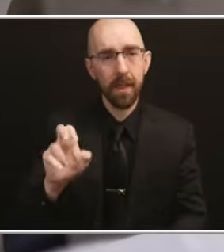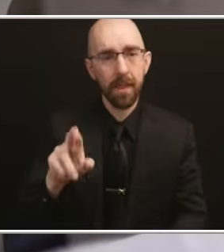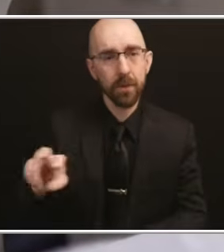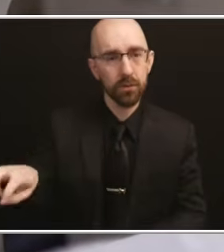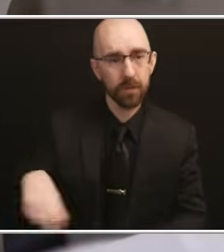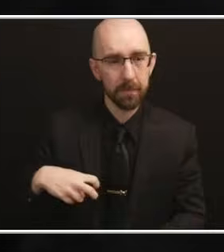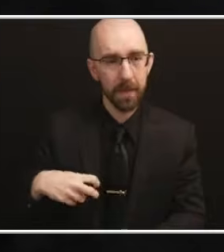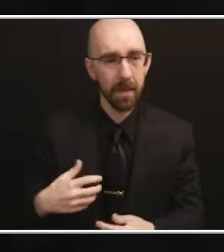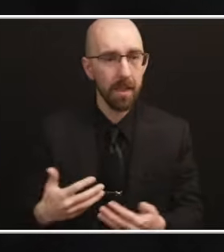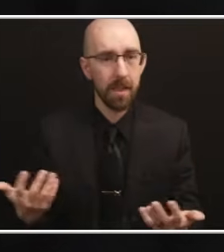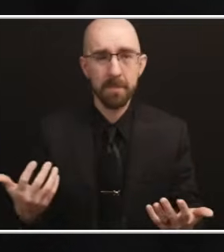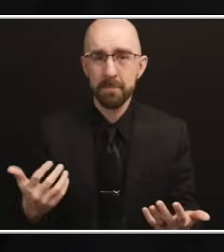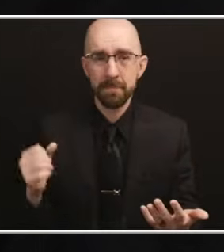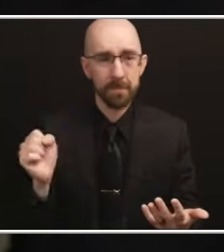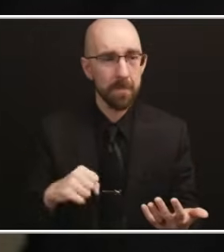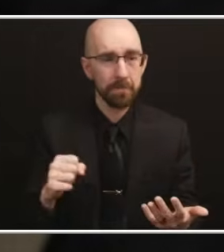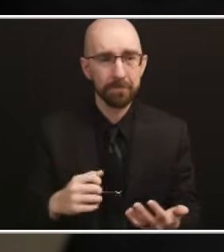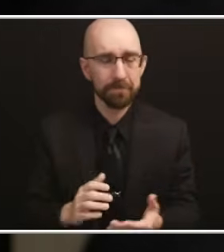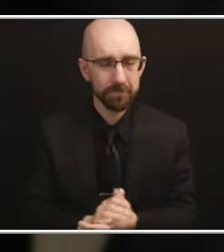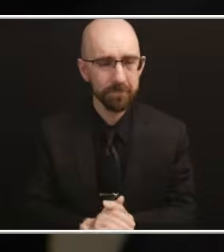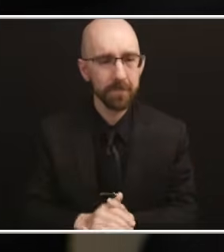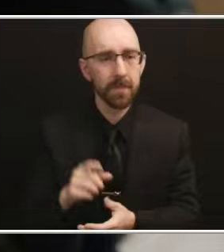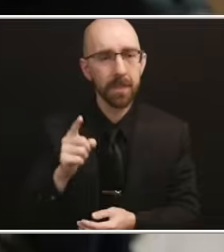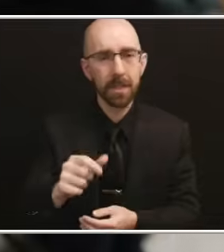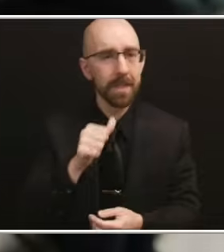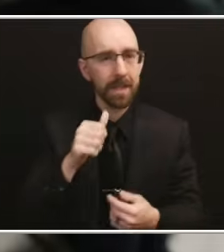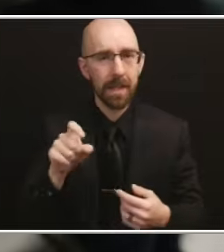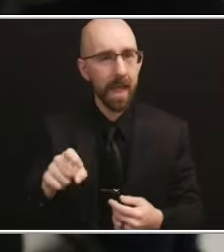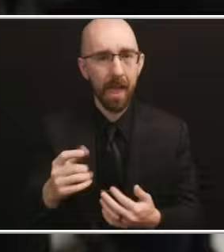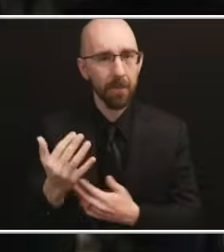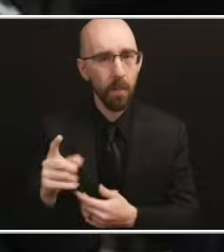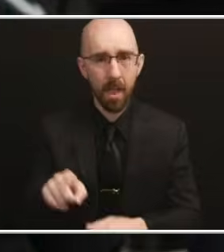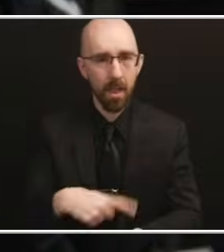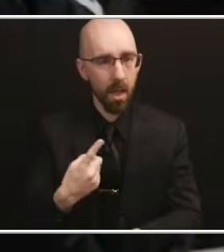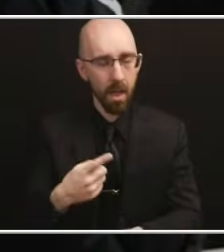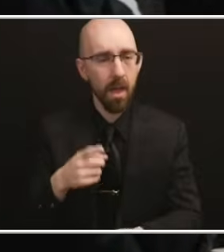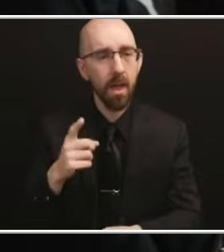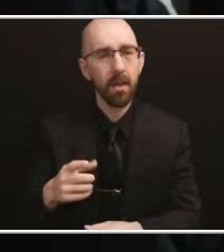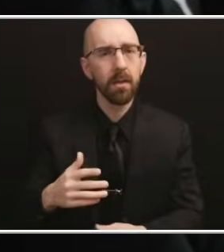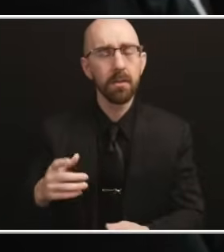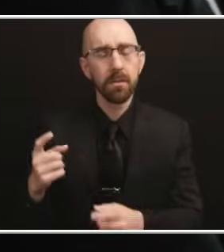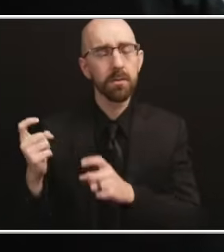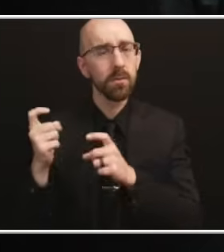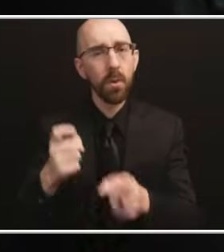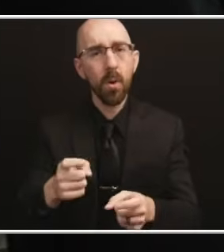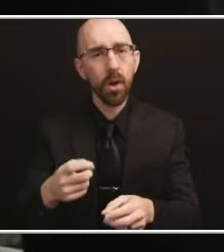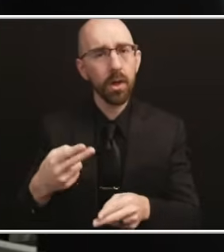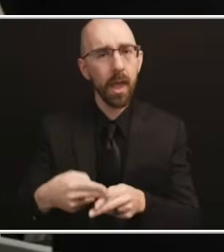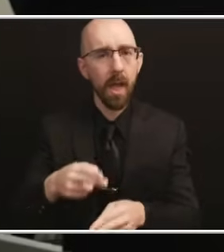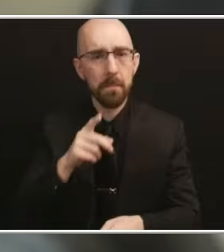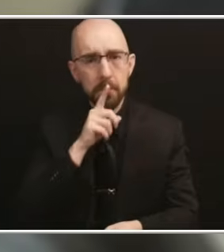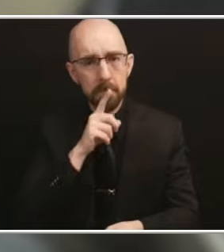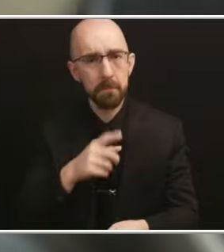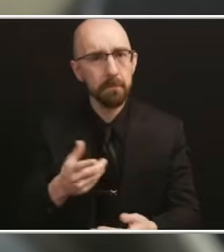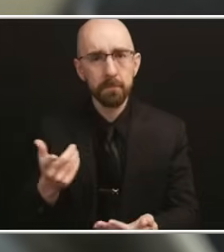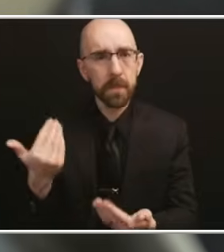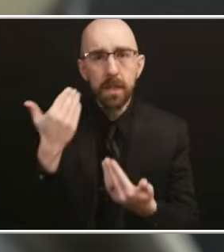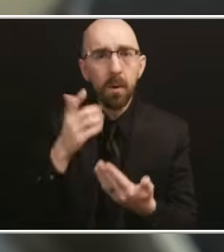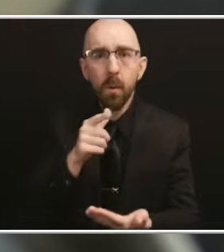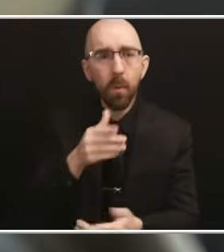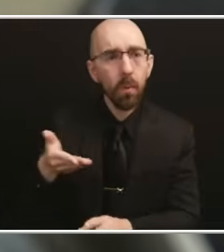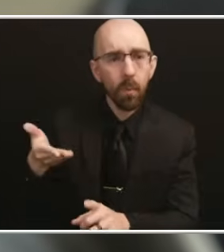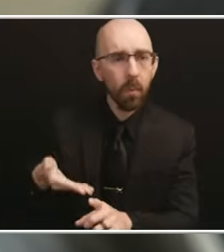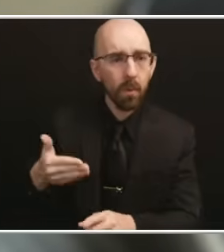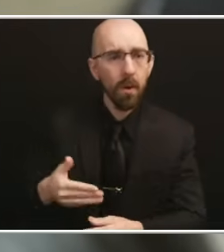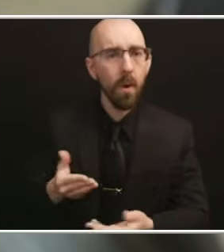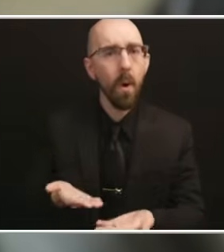Yeah. Christina didn't have to wait long. An altruistic donor, someone Christina didn't even know, offered to